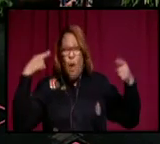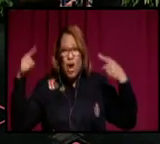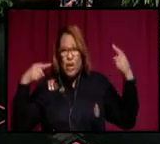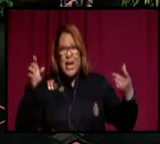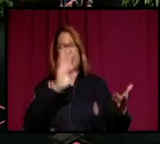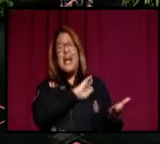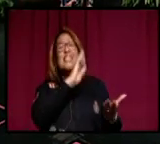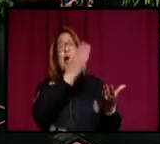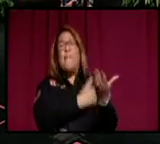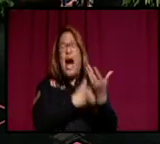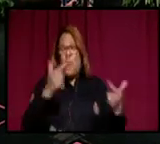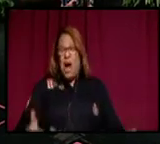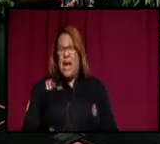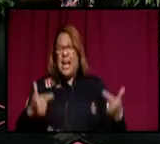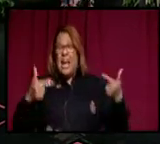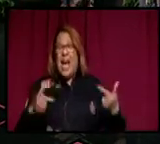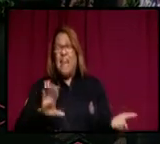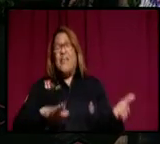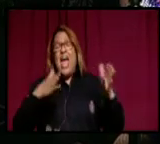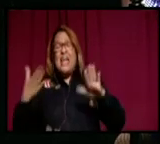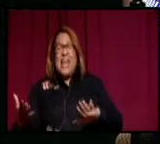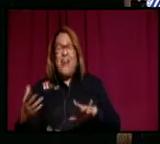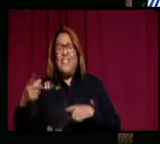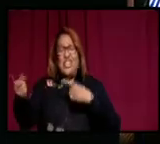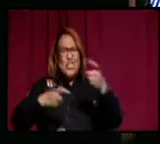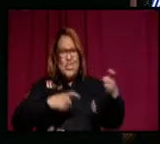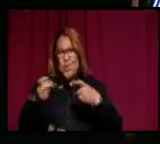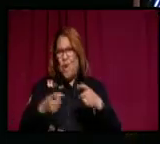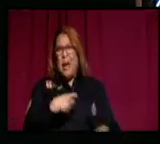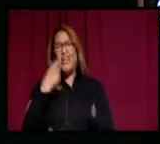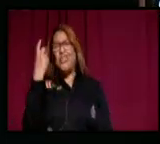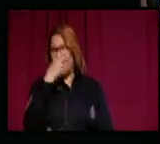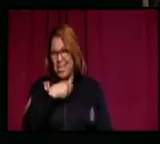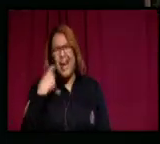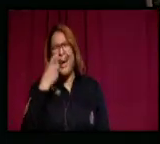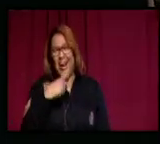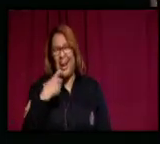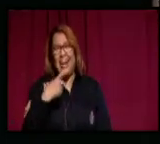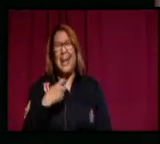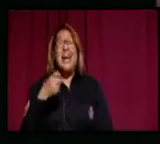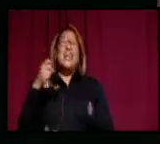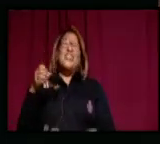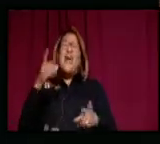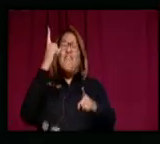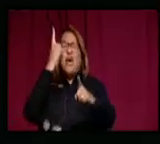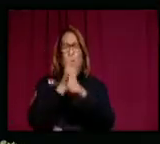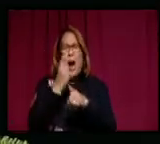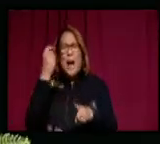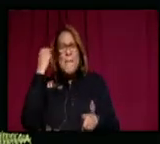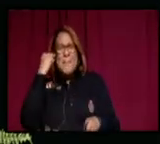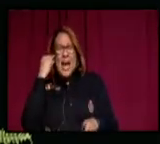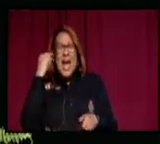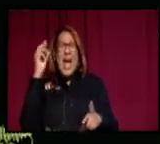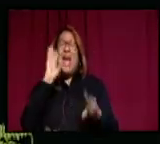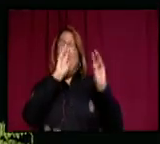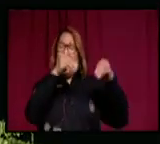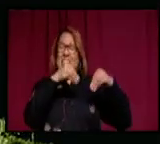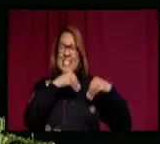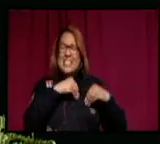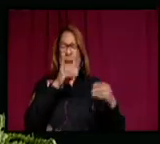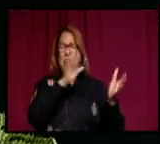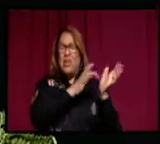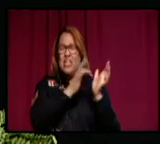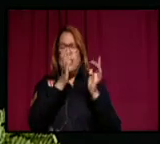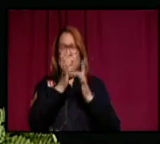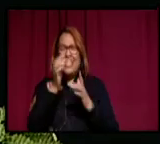the power of life and death is in your tongue. And we say to you, you have a sound mind. Put on the mind of Christ. Begin